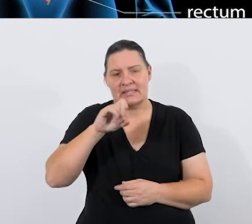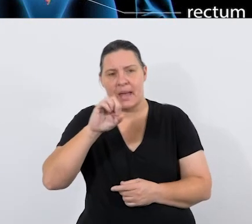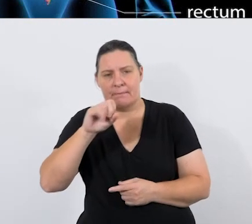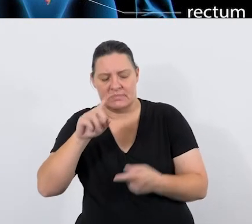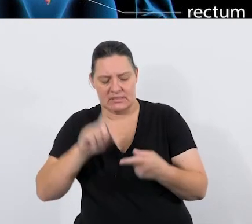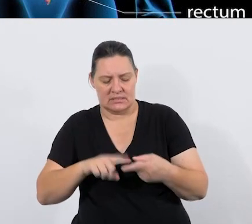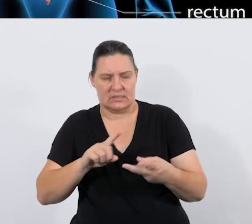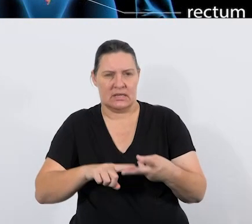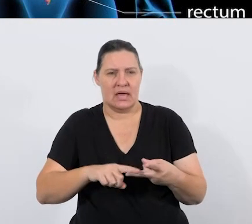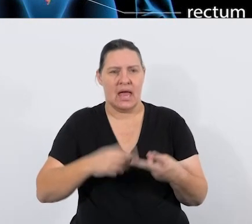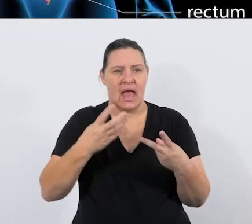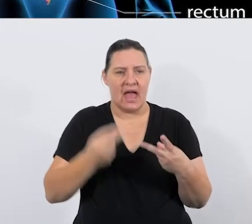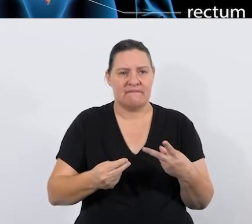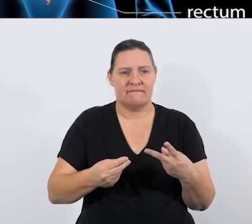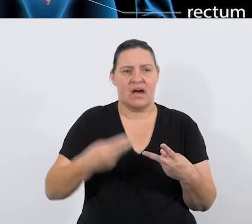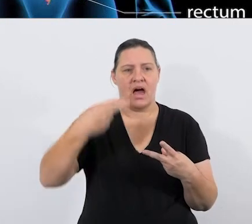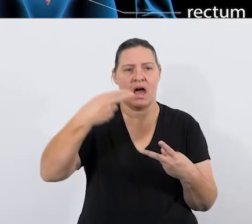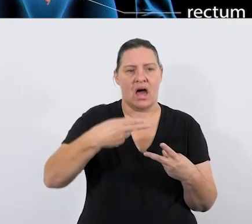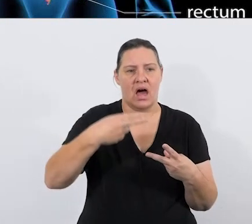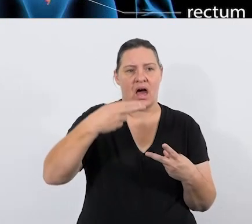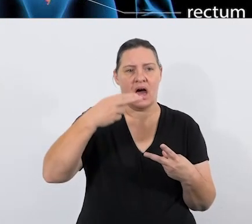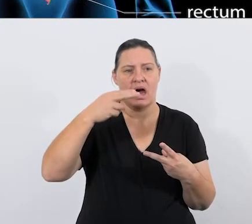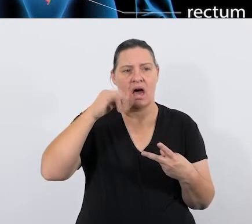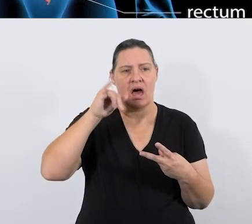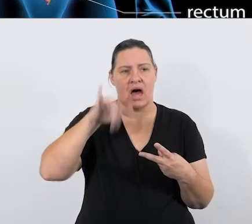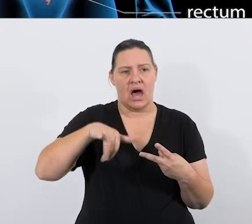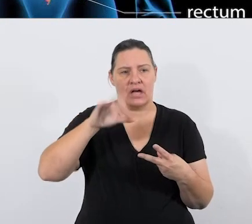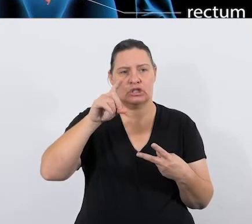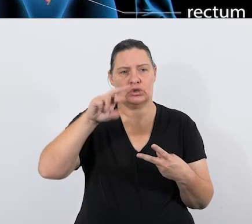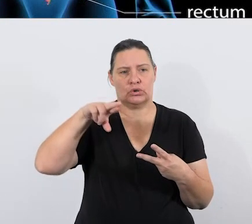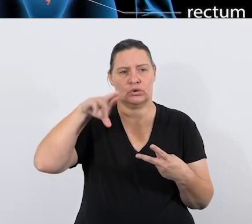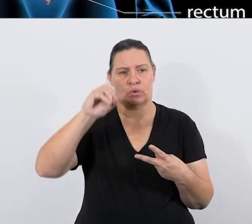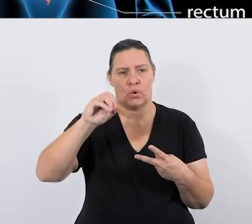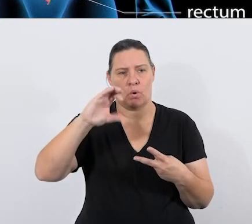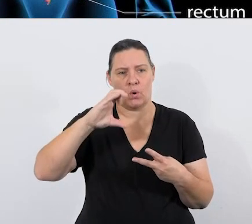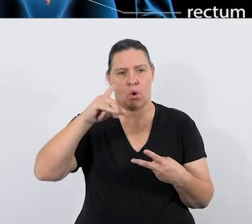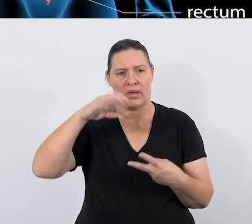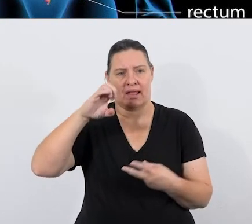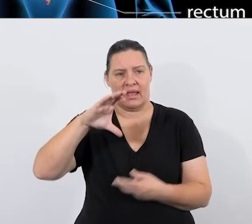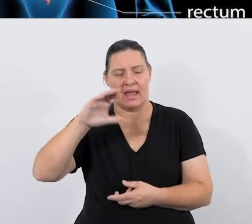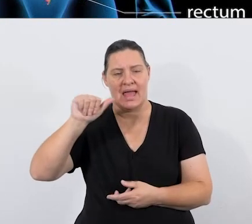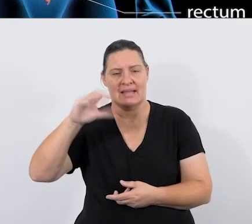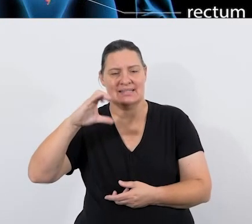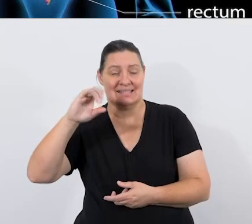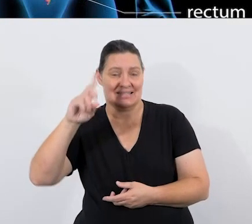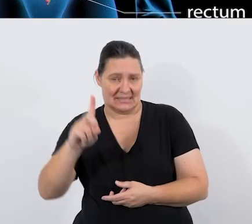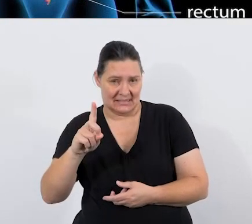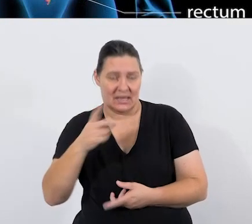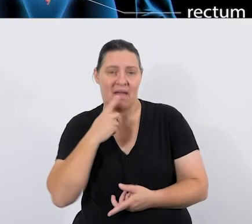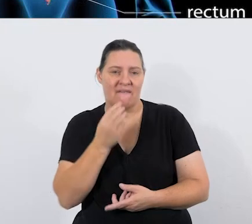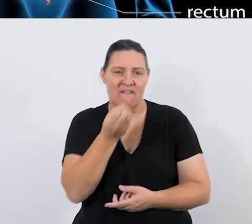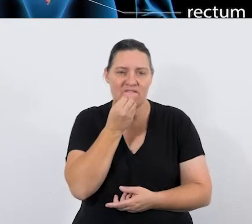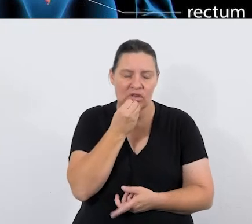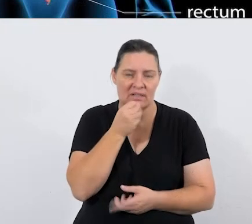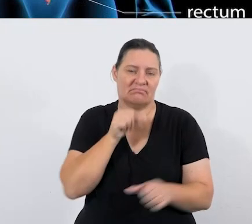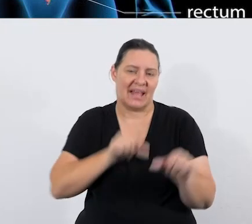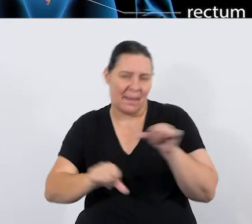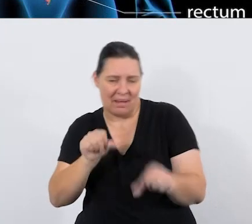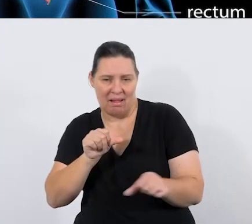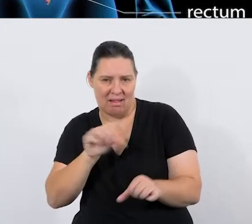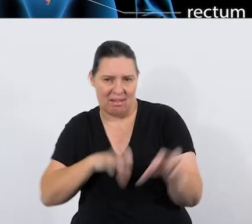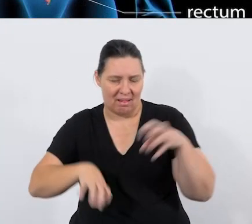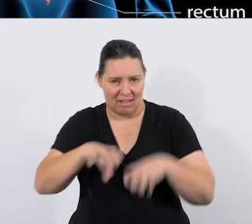blood, from there into the blood streams to be moved or transported to the cells. So that